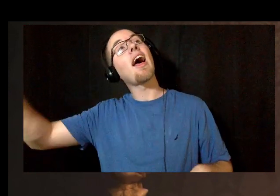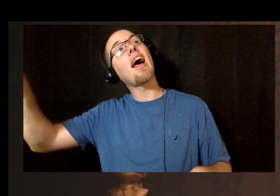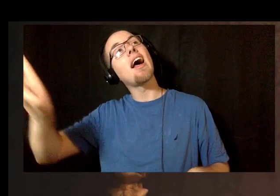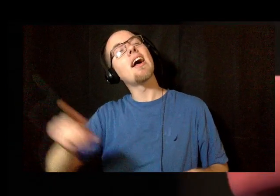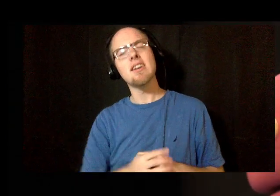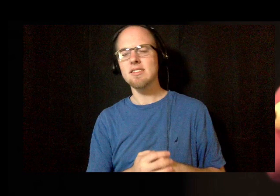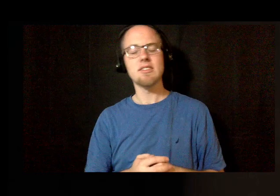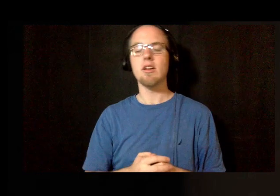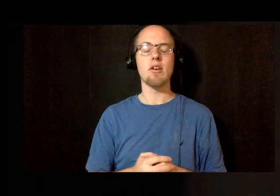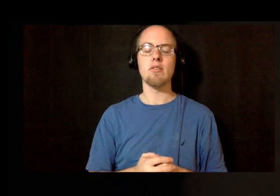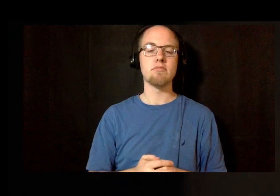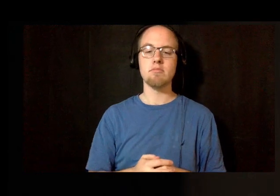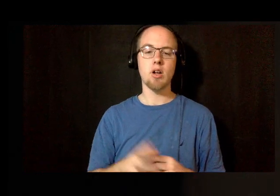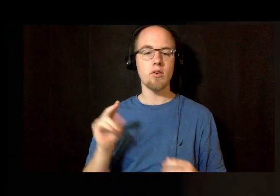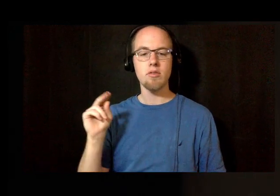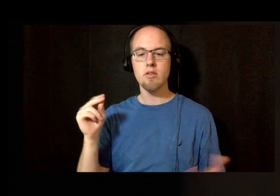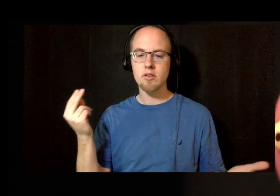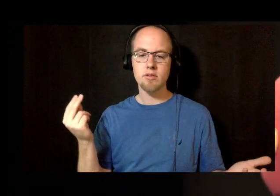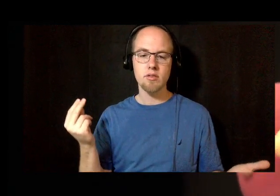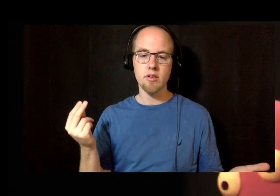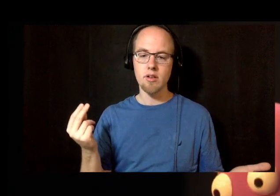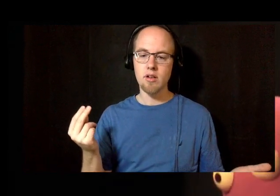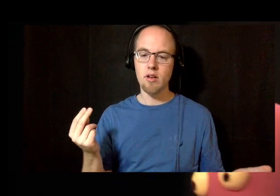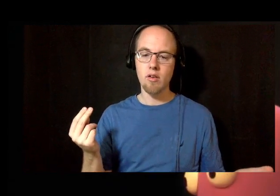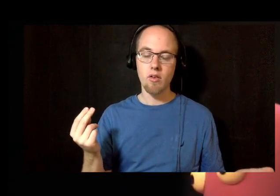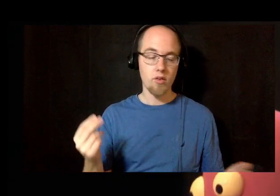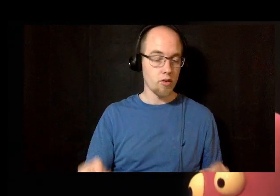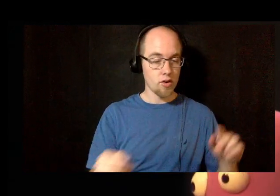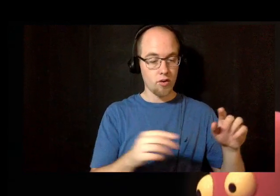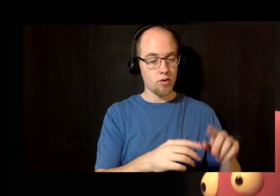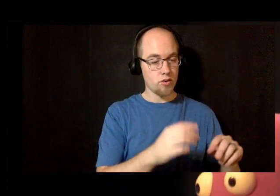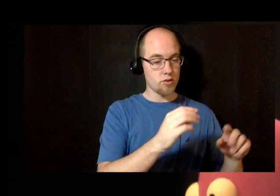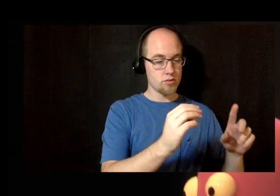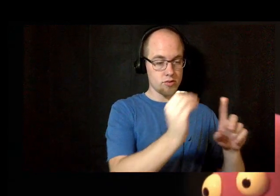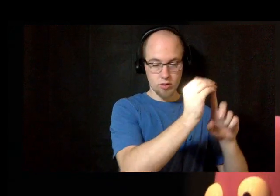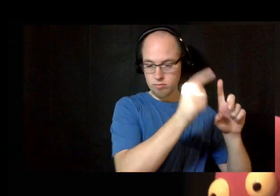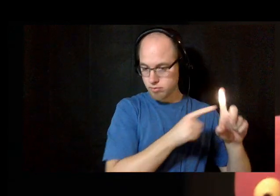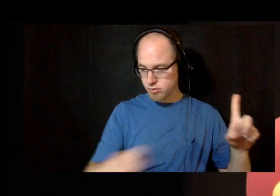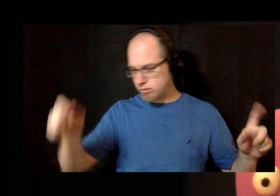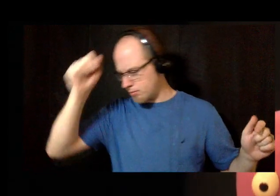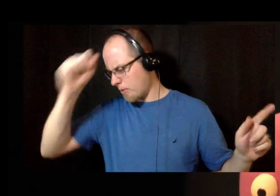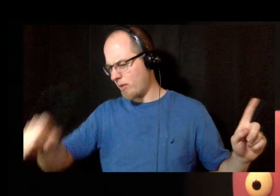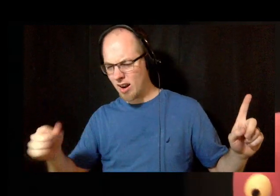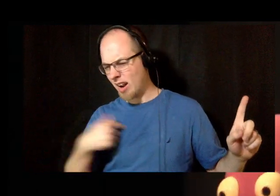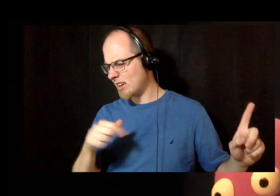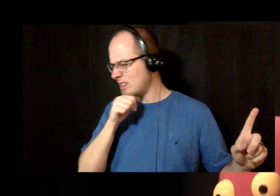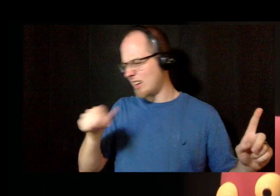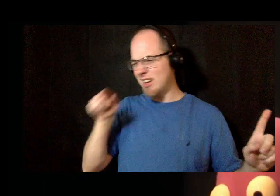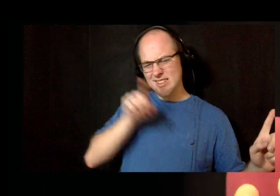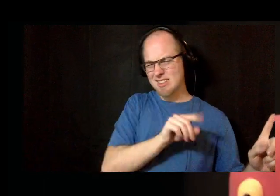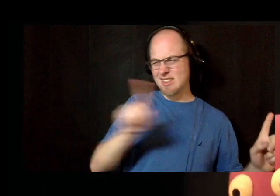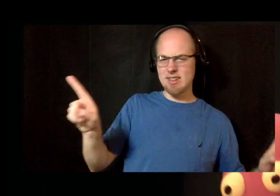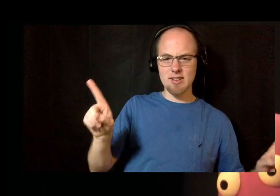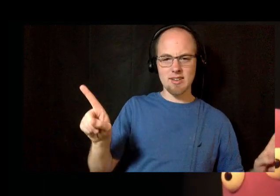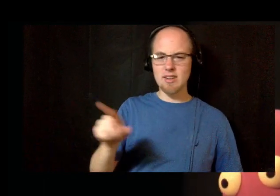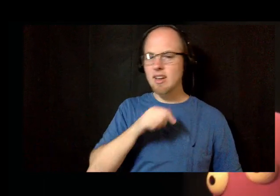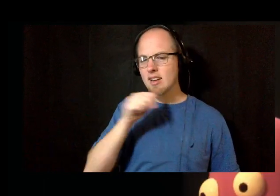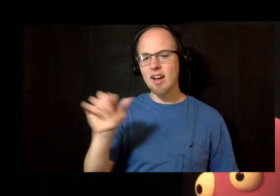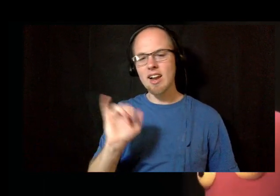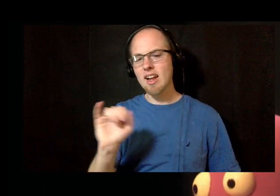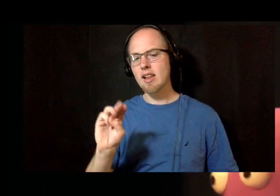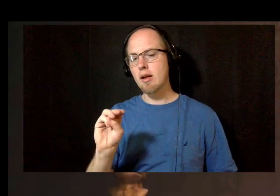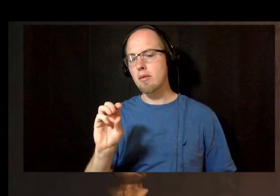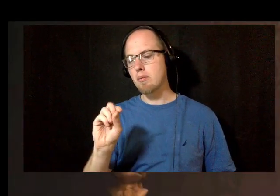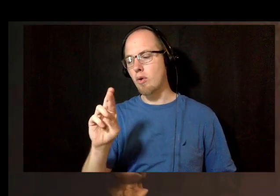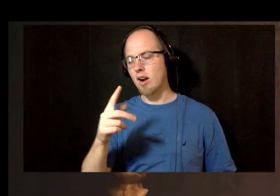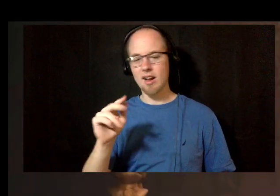It's not that, it's just that I don't think, like on a scale of 1 to memorable, I'm not that memorable. Not on like the Morgan sort of